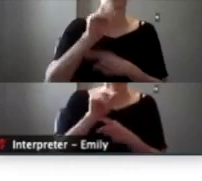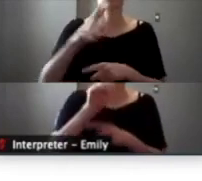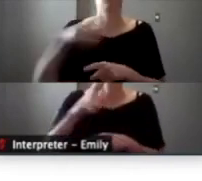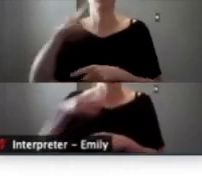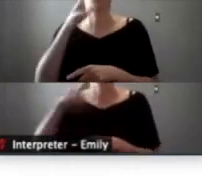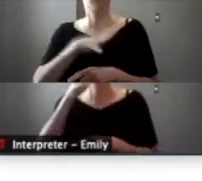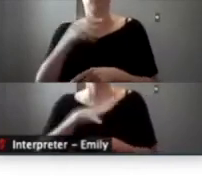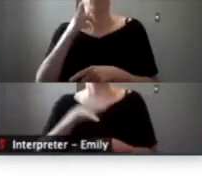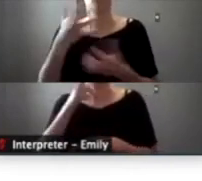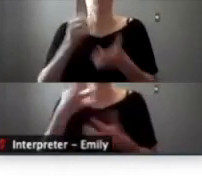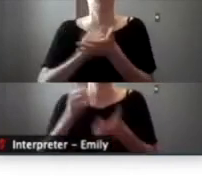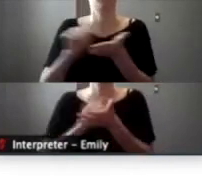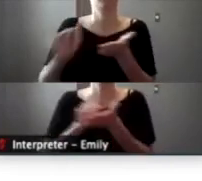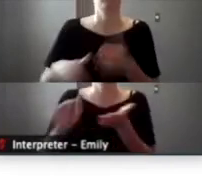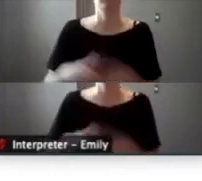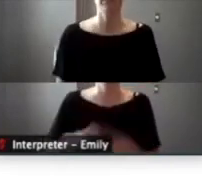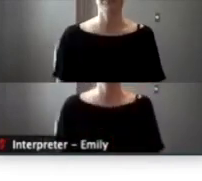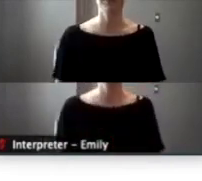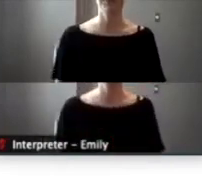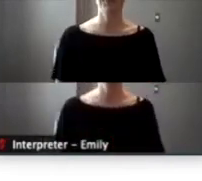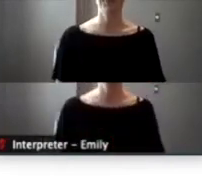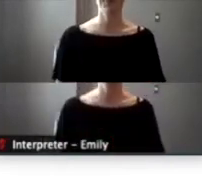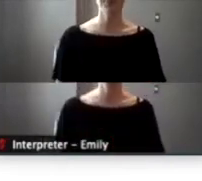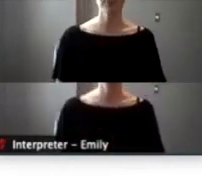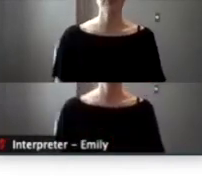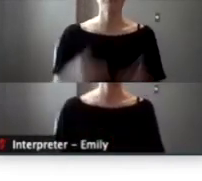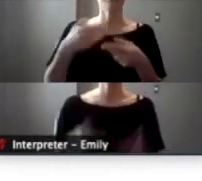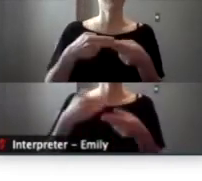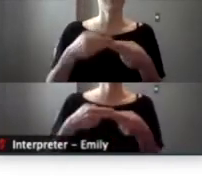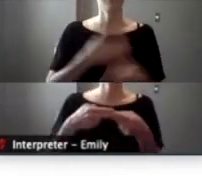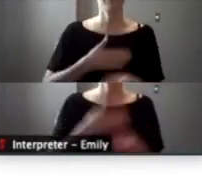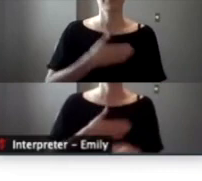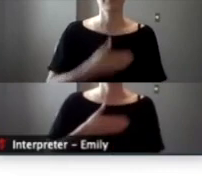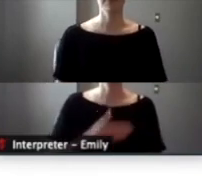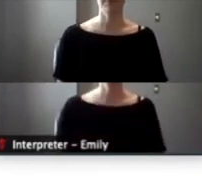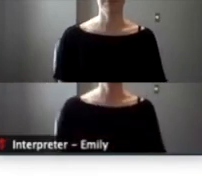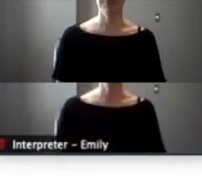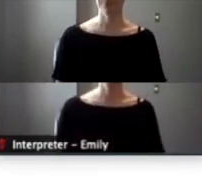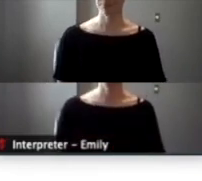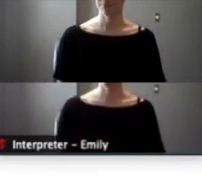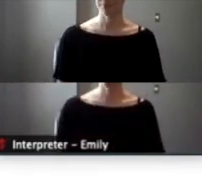their IUD removed. Next slide, please.